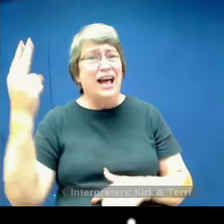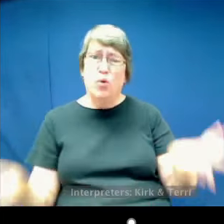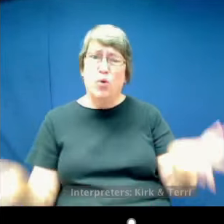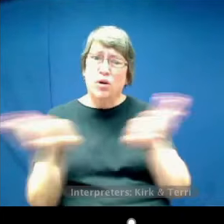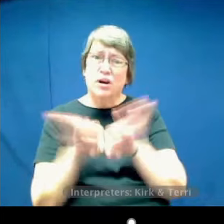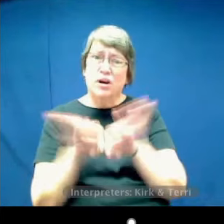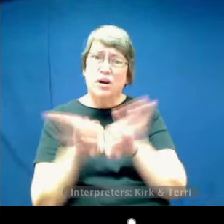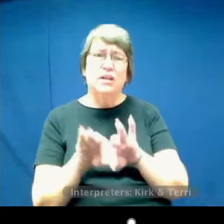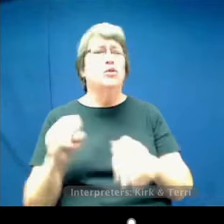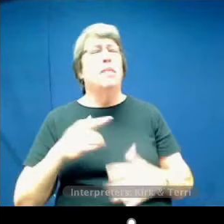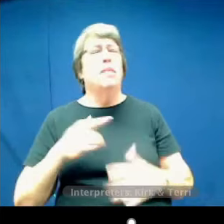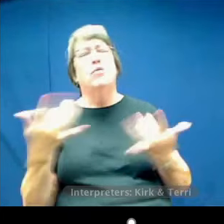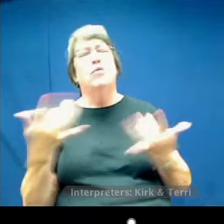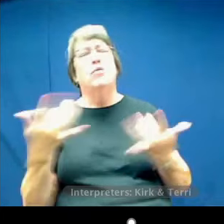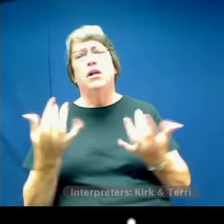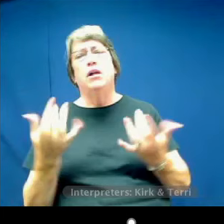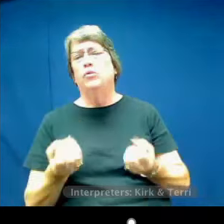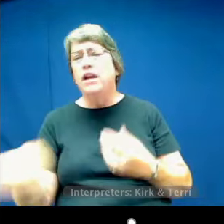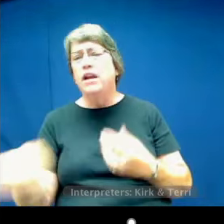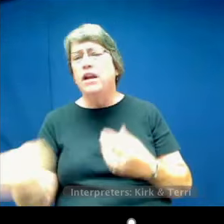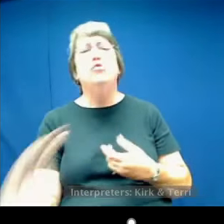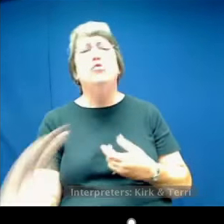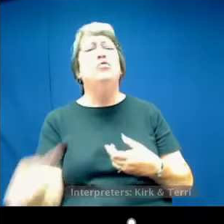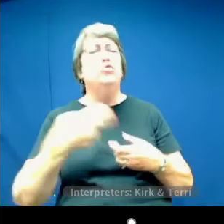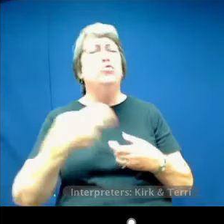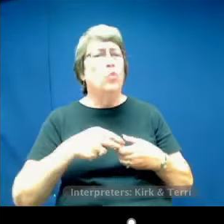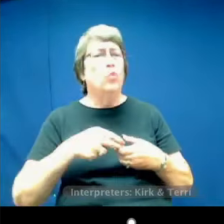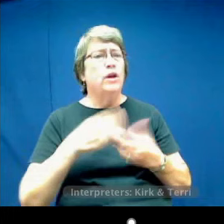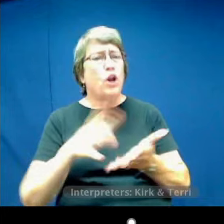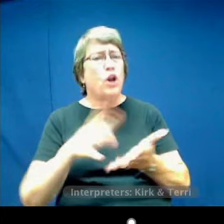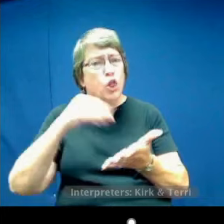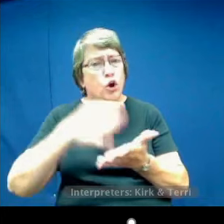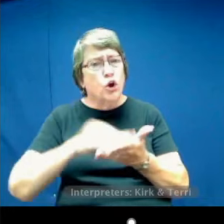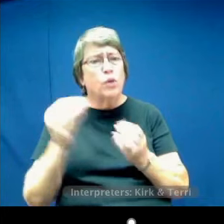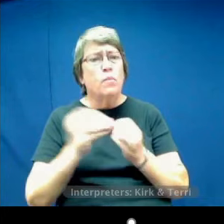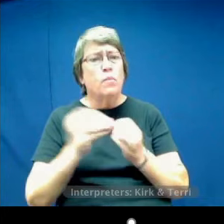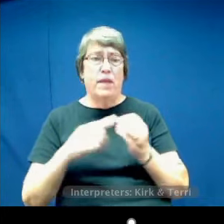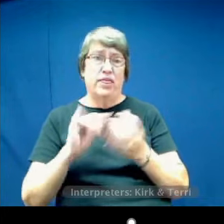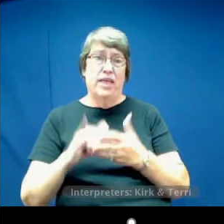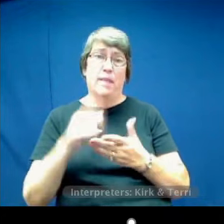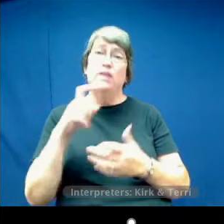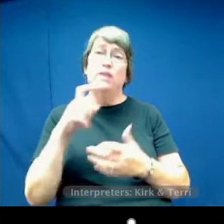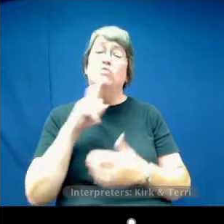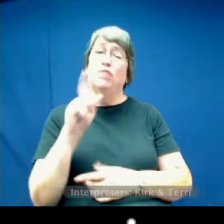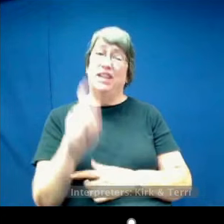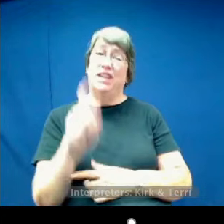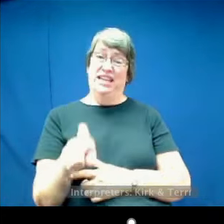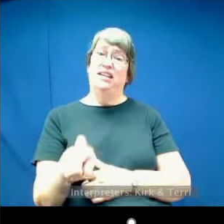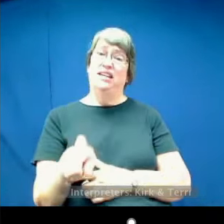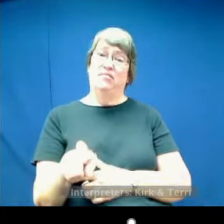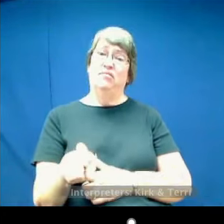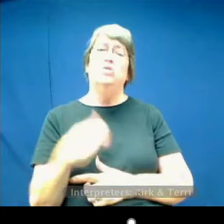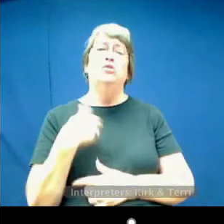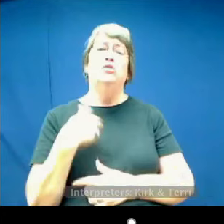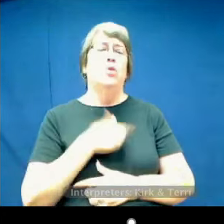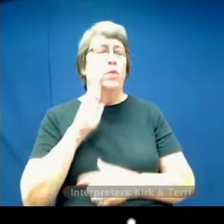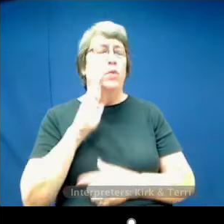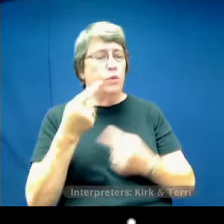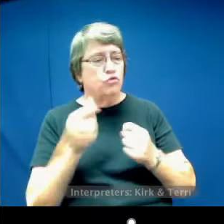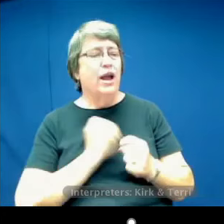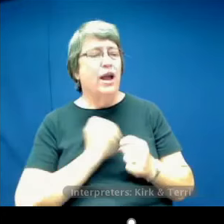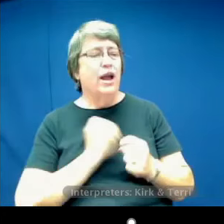decided to take advantage of the training, and it indicates that there's a huge need for it. So we're going to do our best. It might